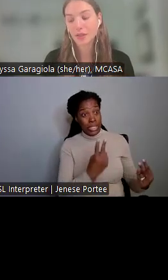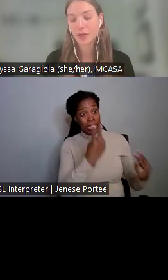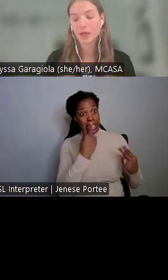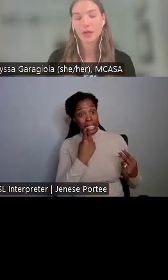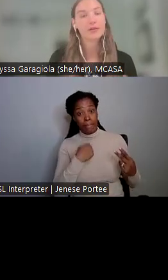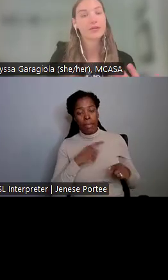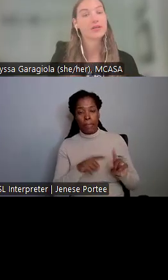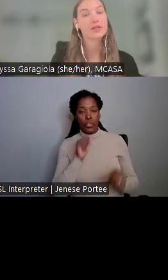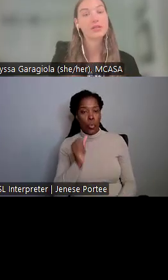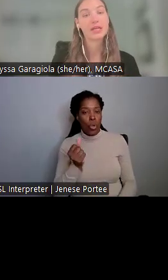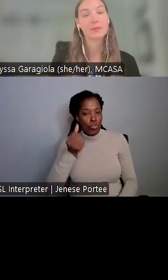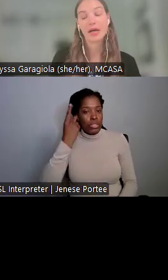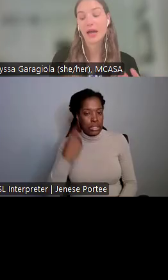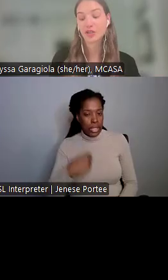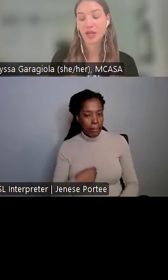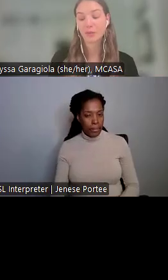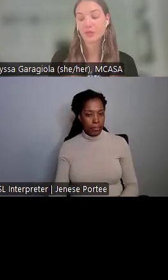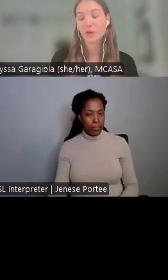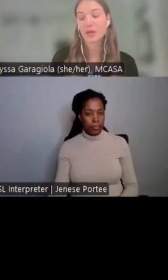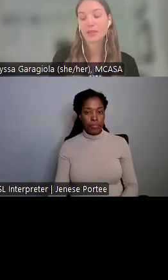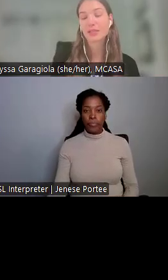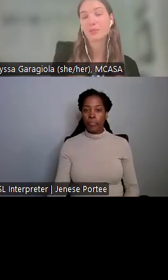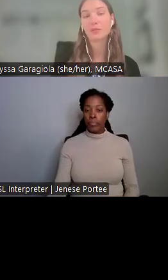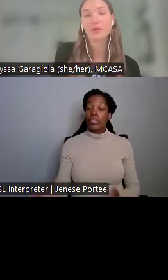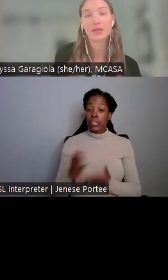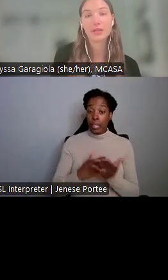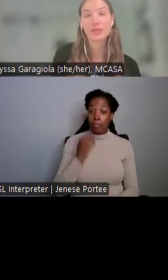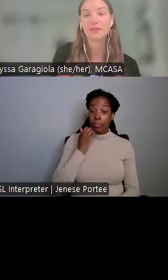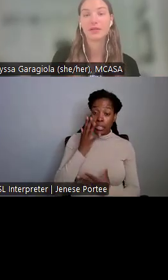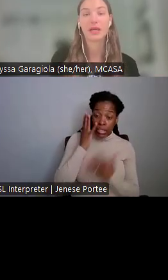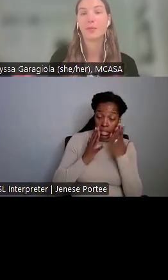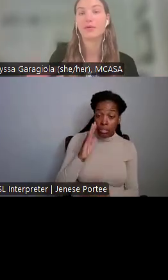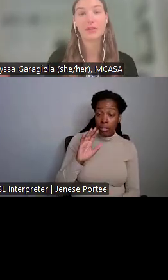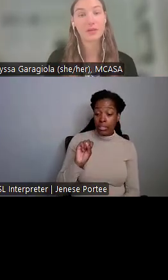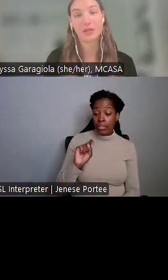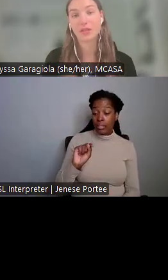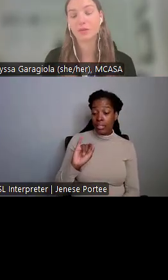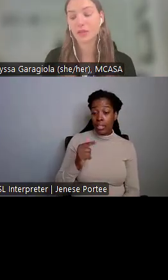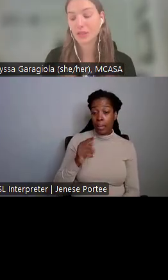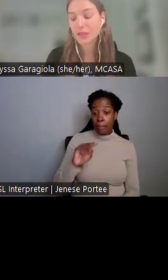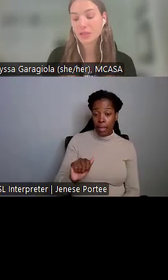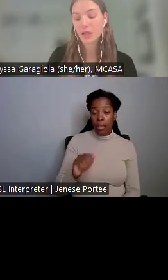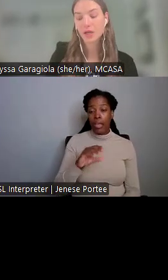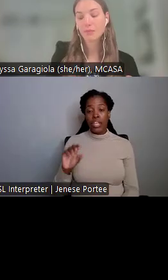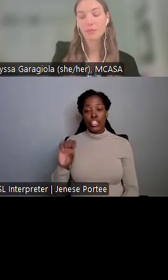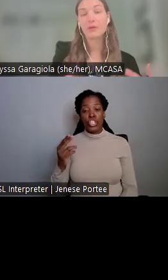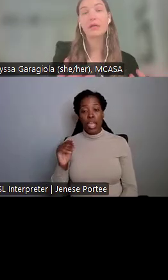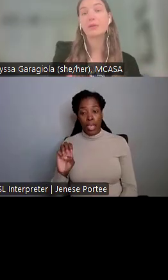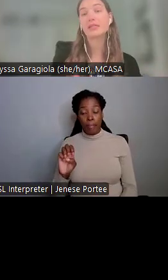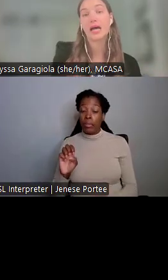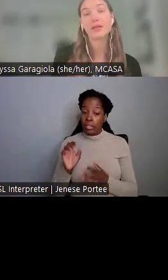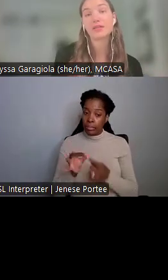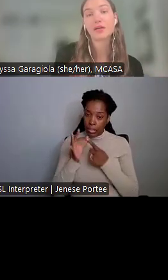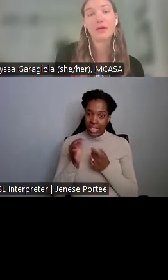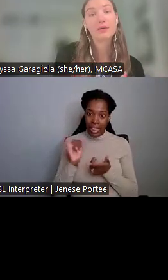understood. There's also stigma and shame. So in some communities, like for example, faith-based communities, there may